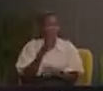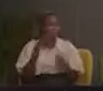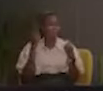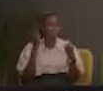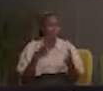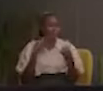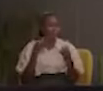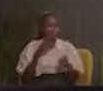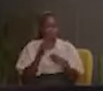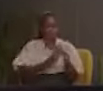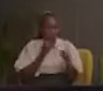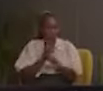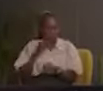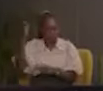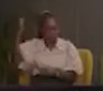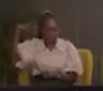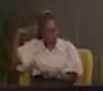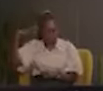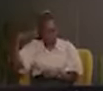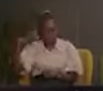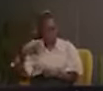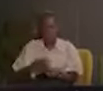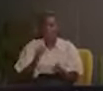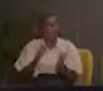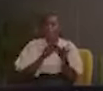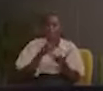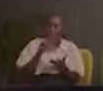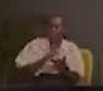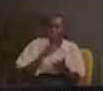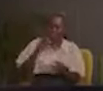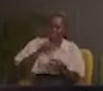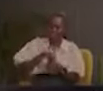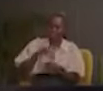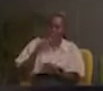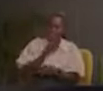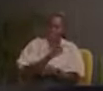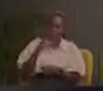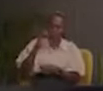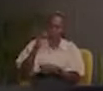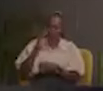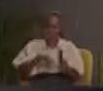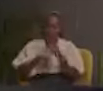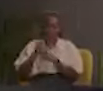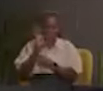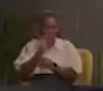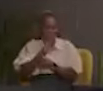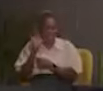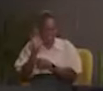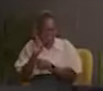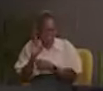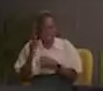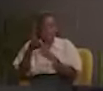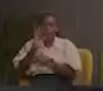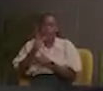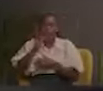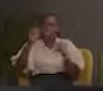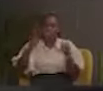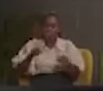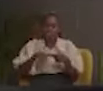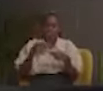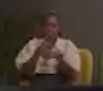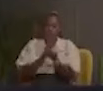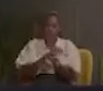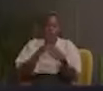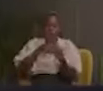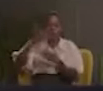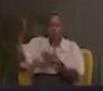grace. Grace is multifaceted. The Bible says in 2 Corinthians chapter 9 and verse 8 that God is able to make all